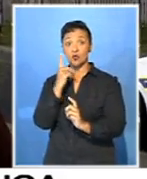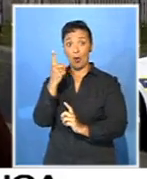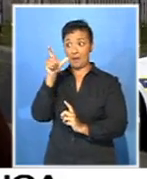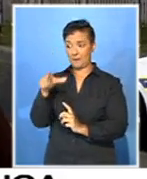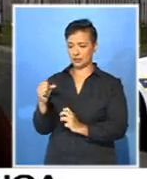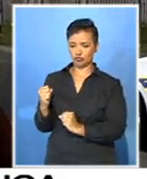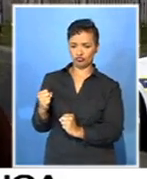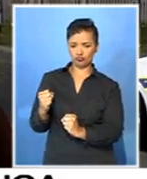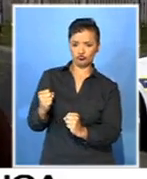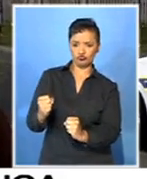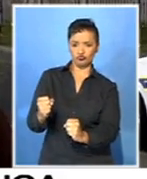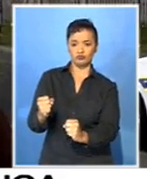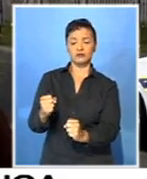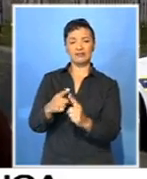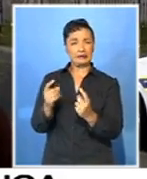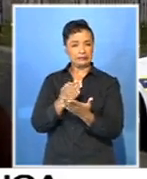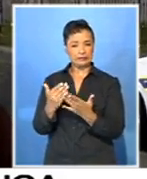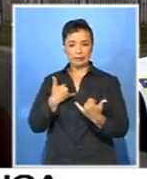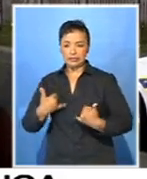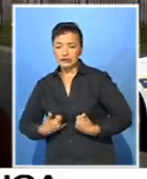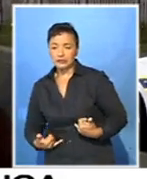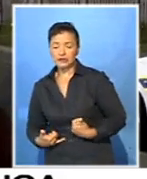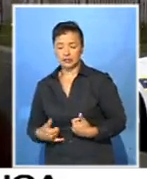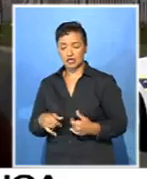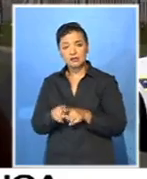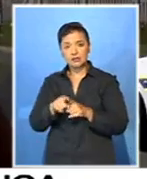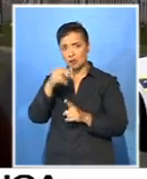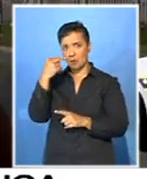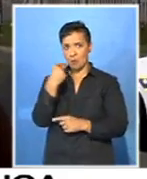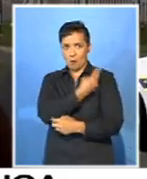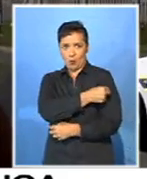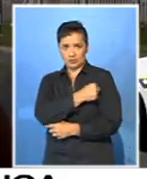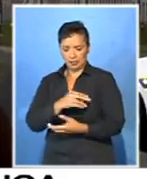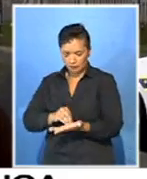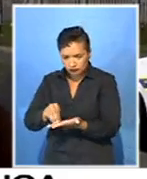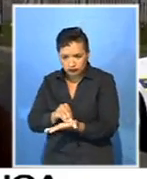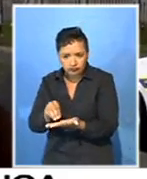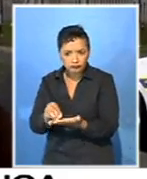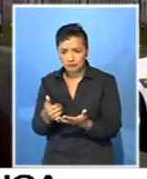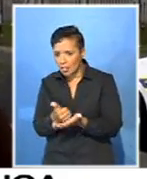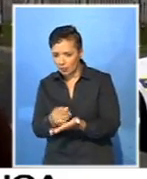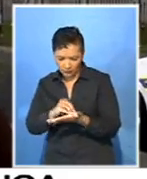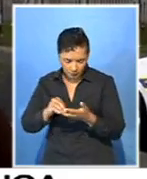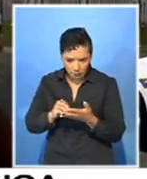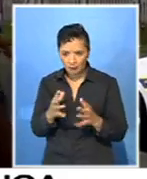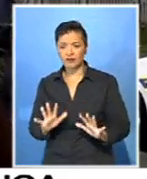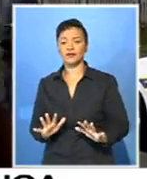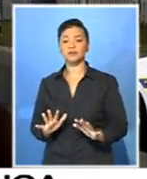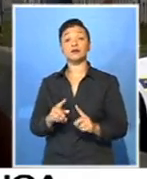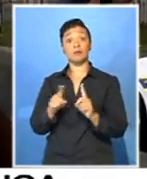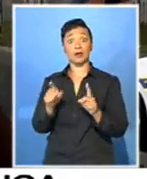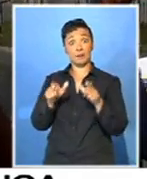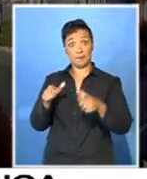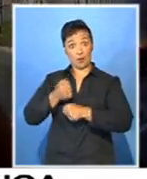members. That person had some injuries and he was treated on the scene. But from what we could tell, the workers that came out